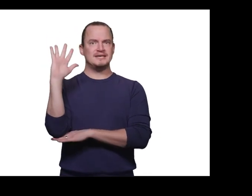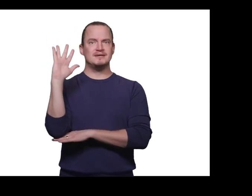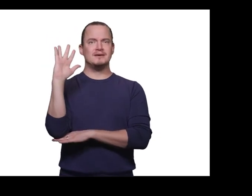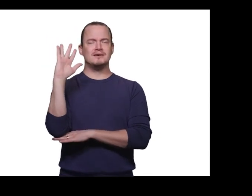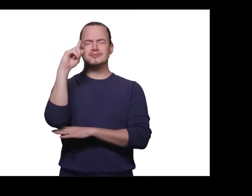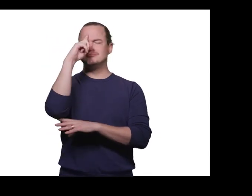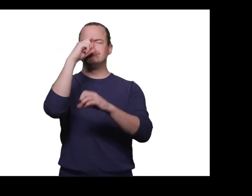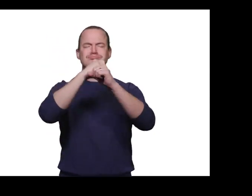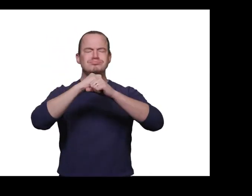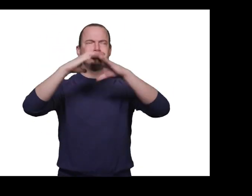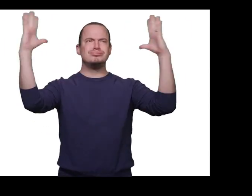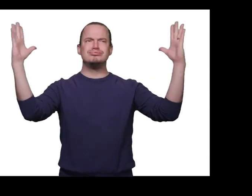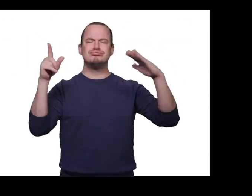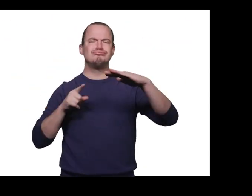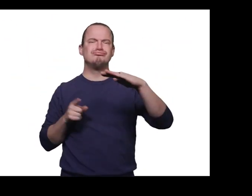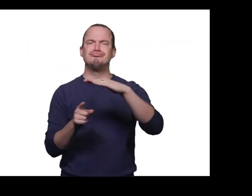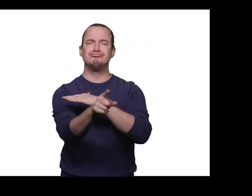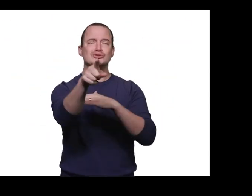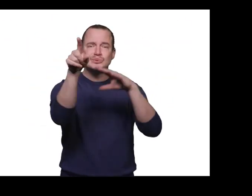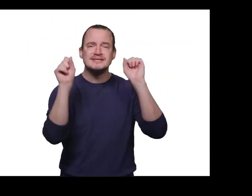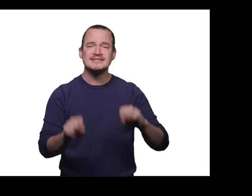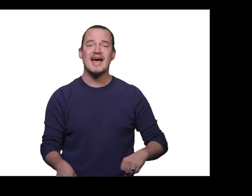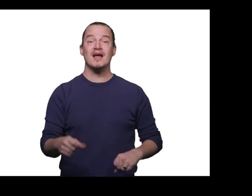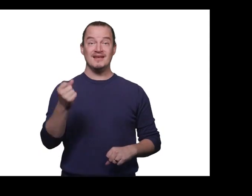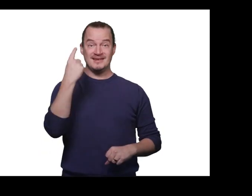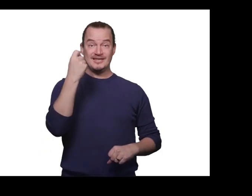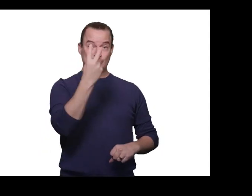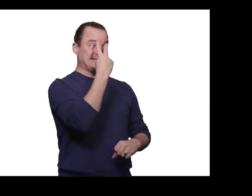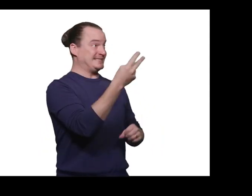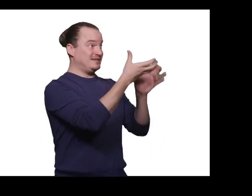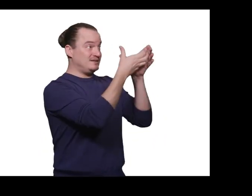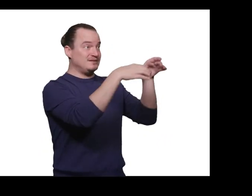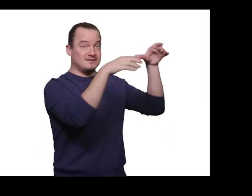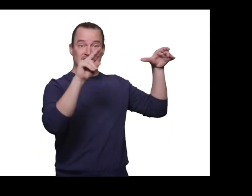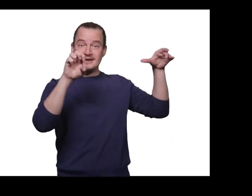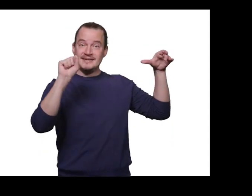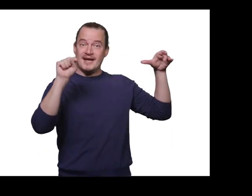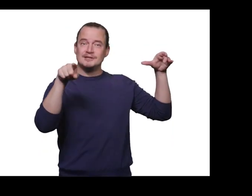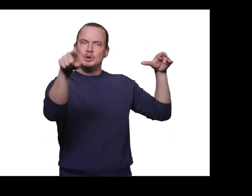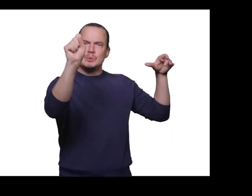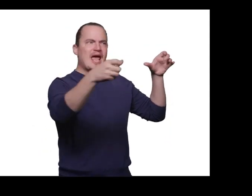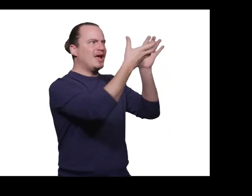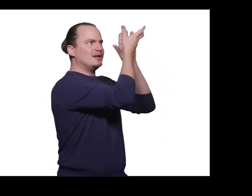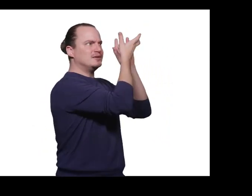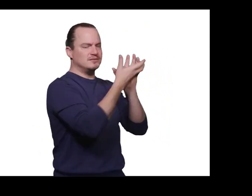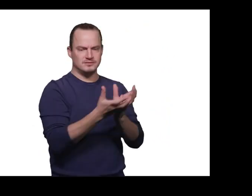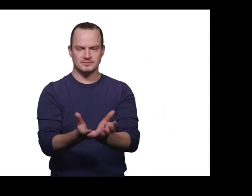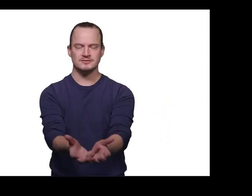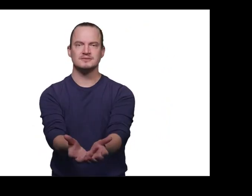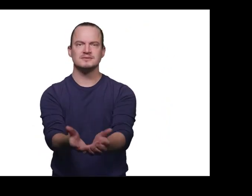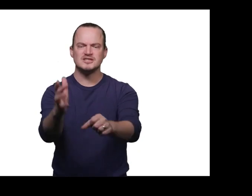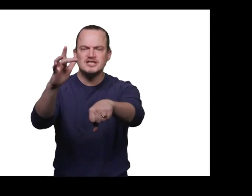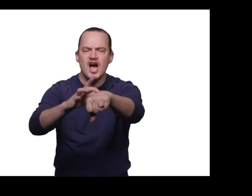explore these habitats. You can take down the nest because it's a puppet tree. You can hold it in your